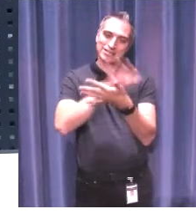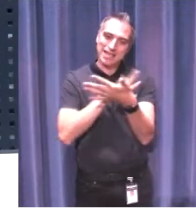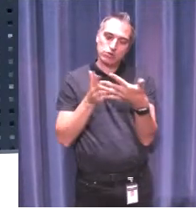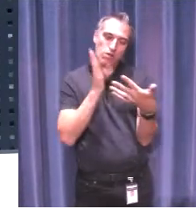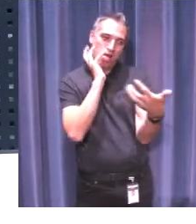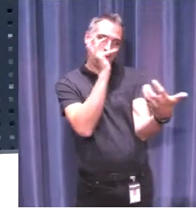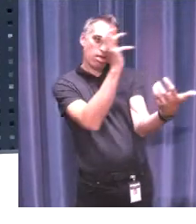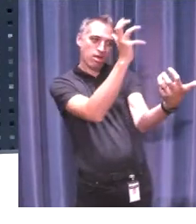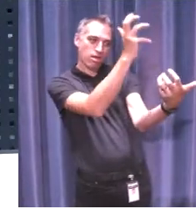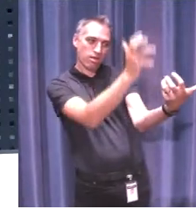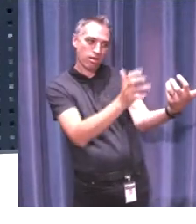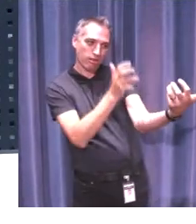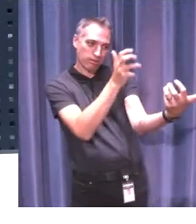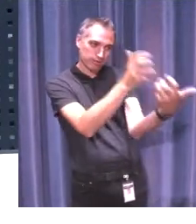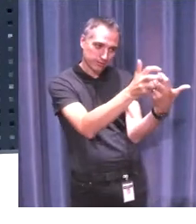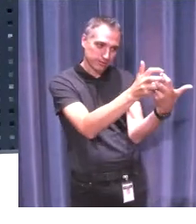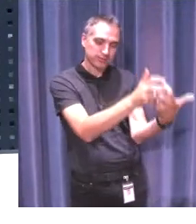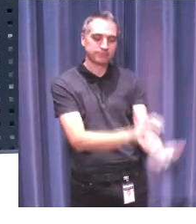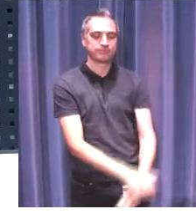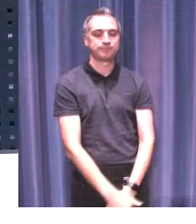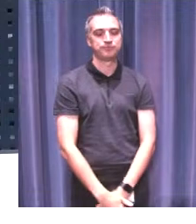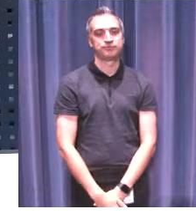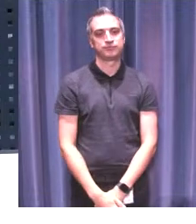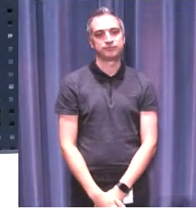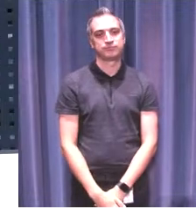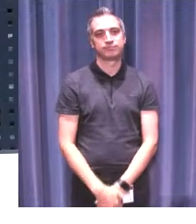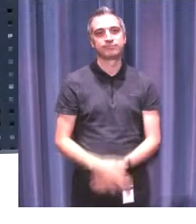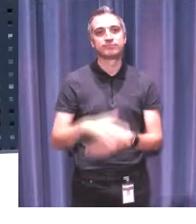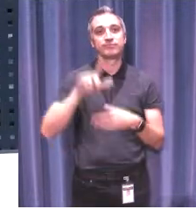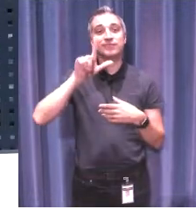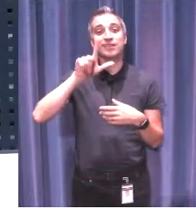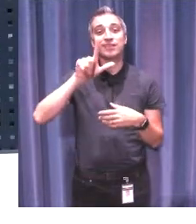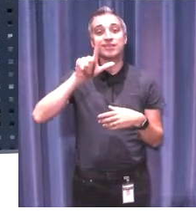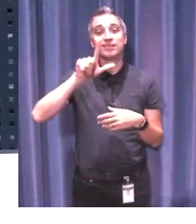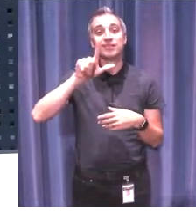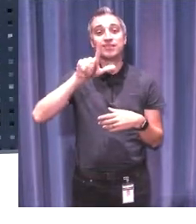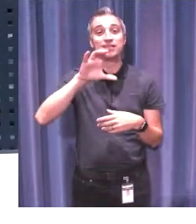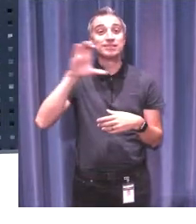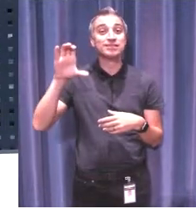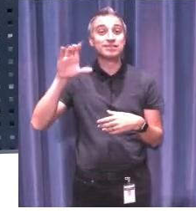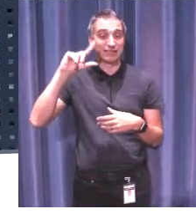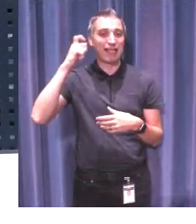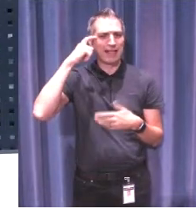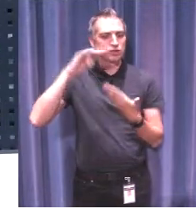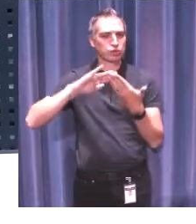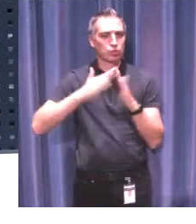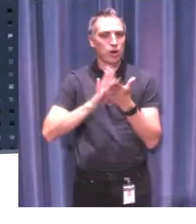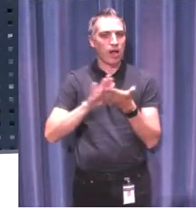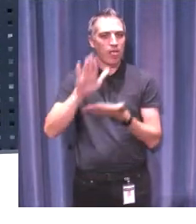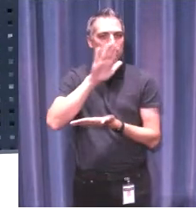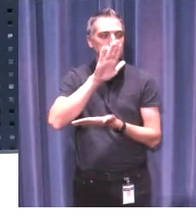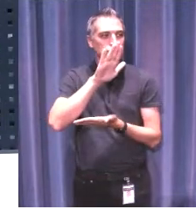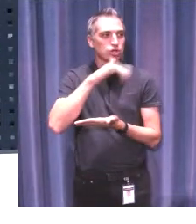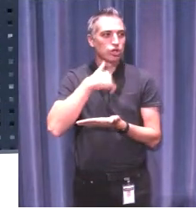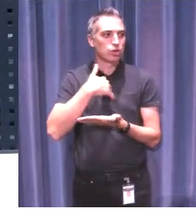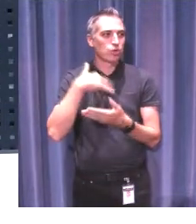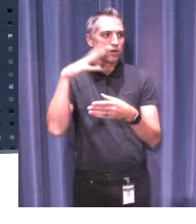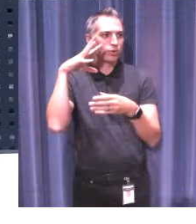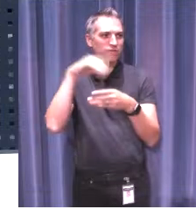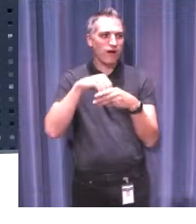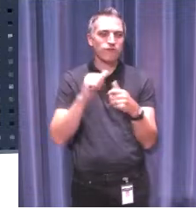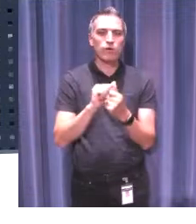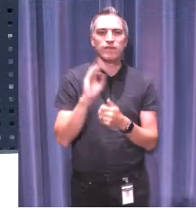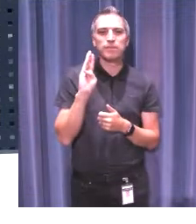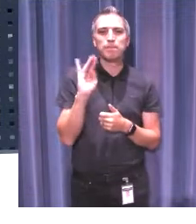At Lansing Community College, we were a part of the Bill and Melinda